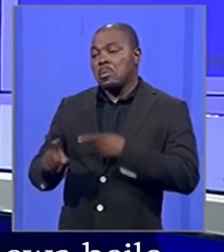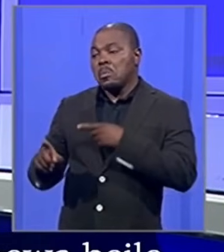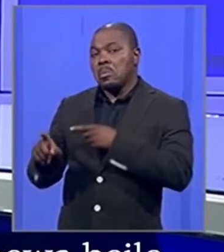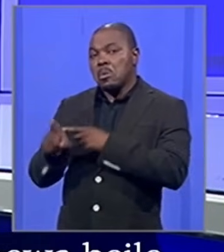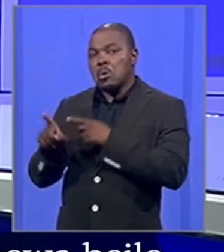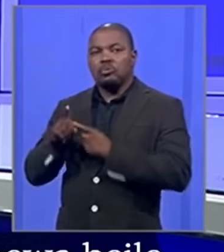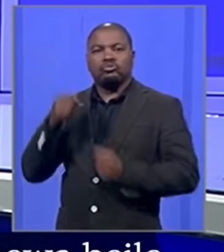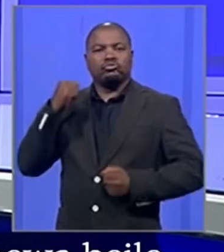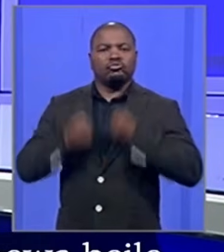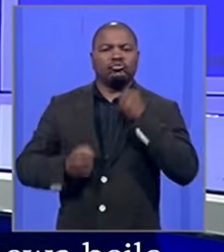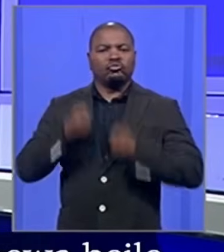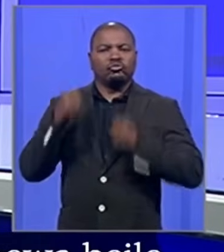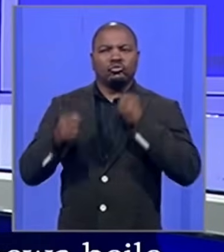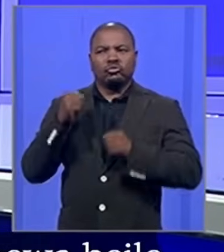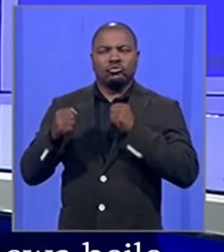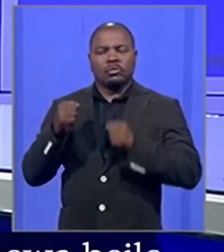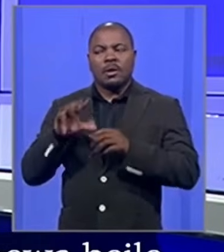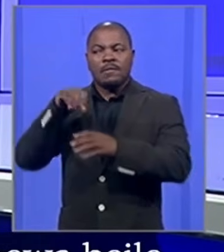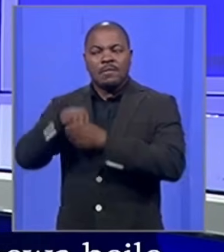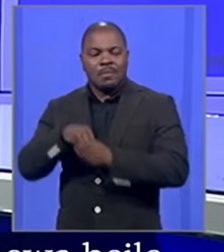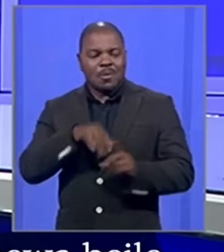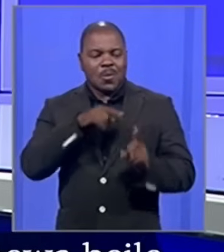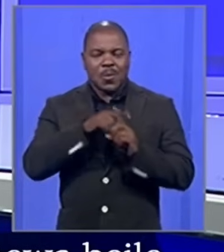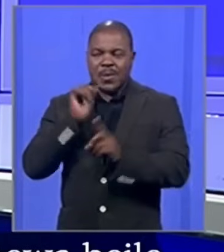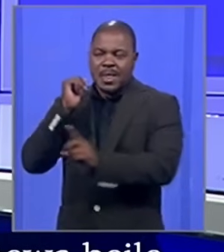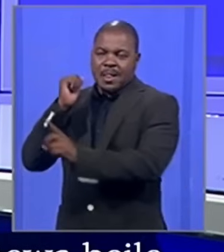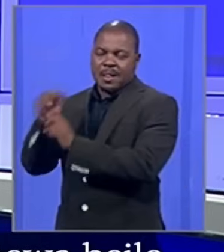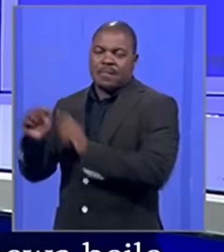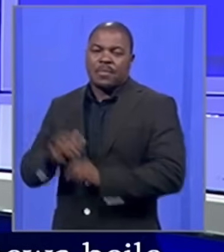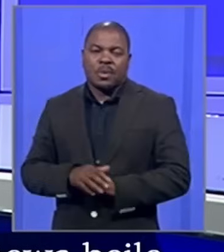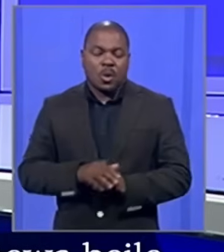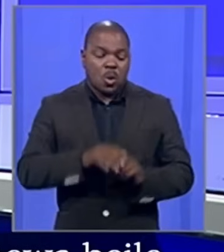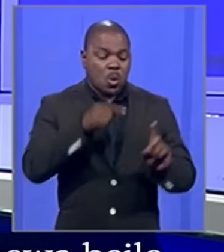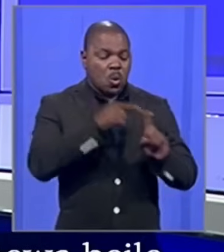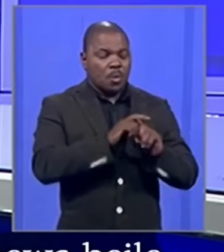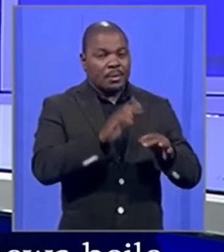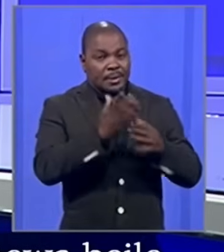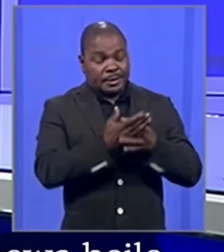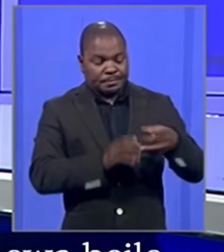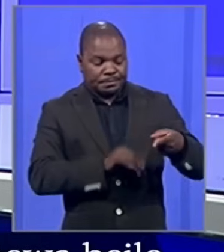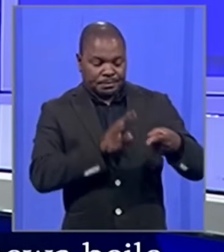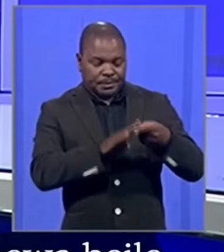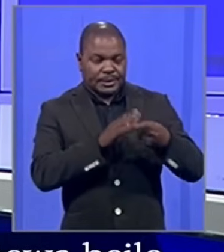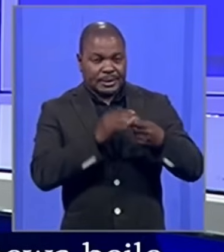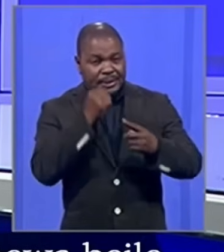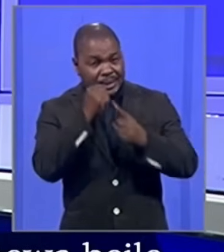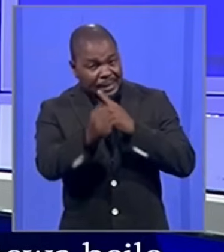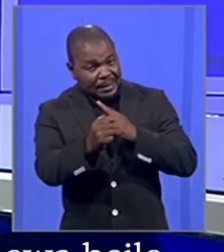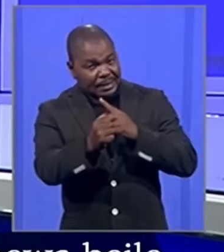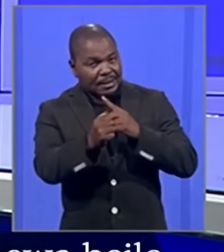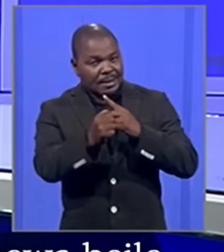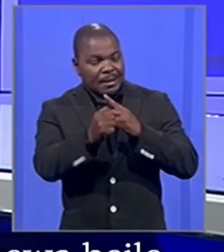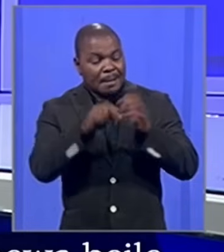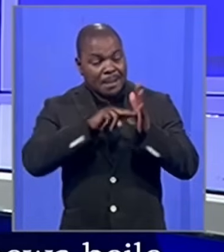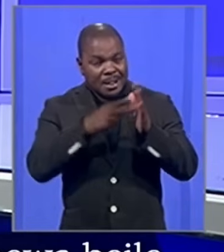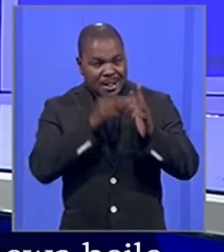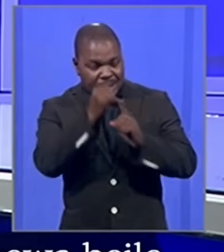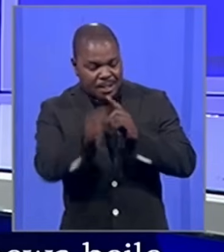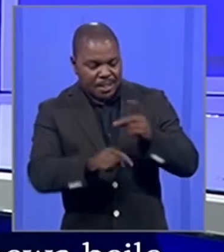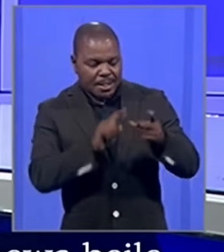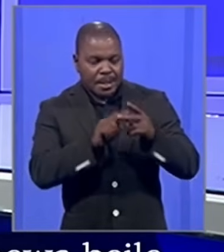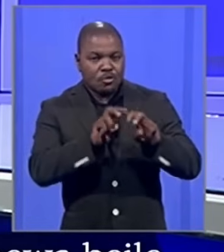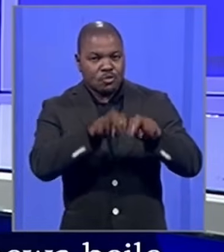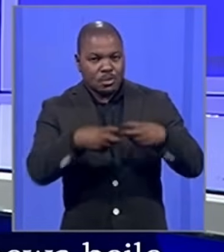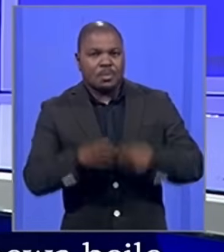karolo mo motabogong mo kgaolong eo. O lebaganwe ke ditatofatso di akaretsa polao ka maikaelelo le